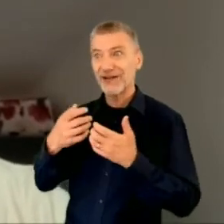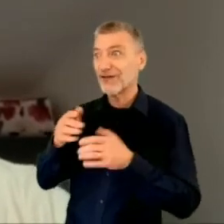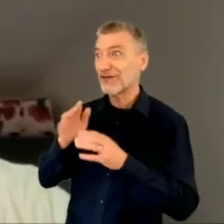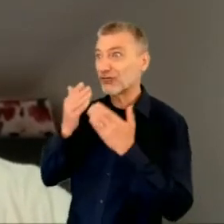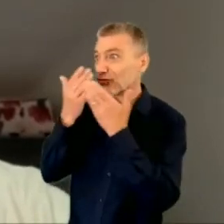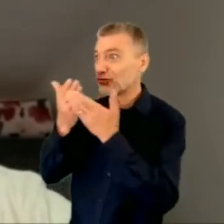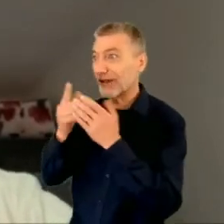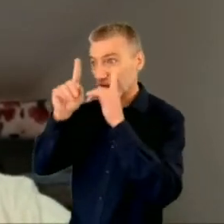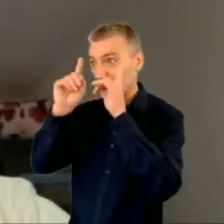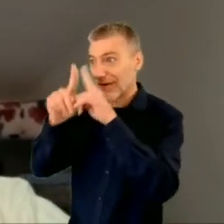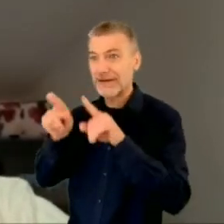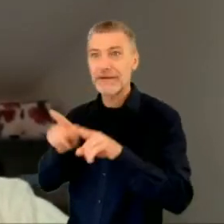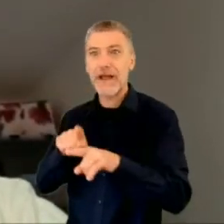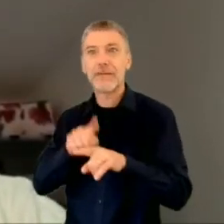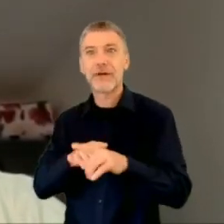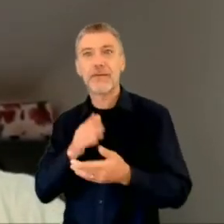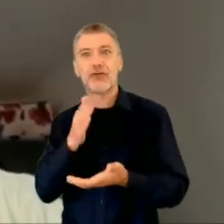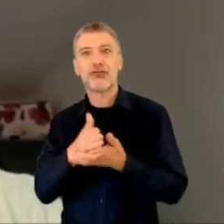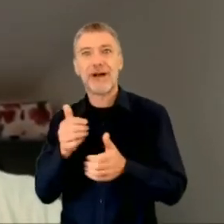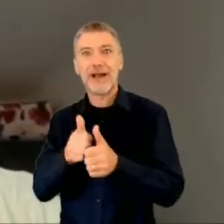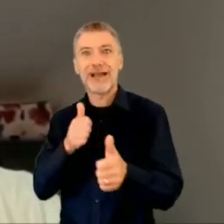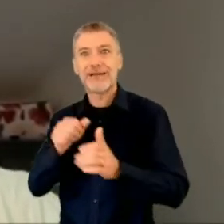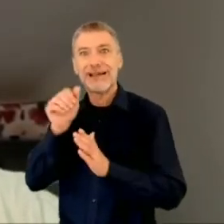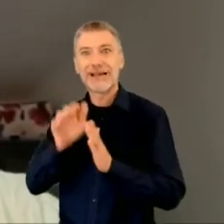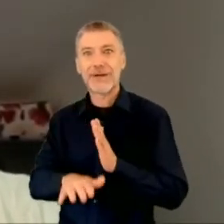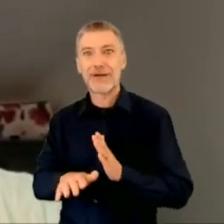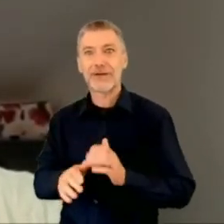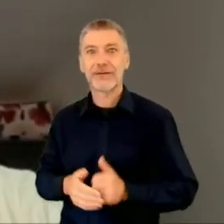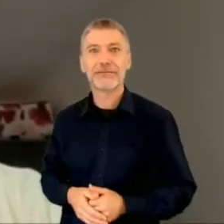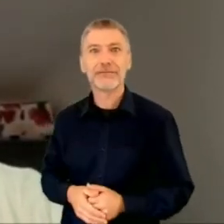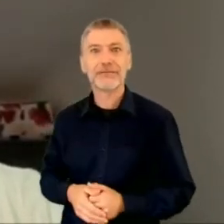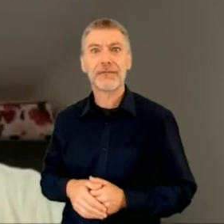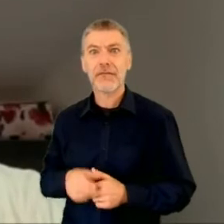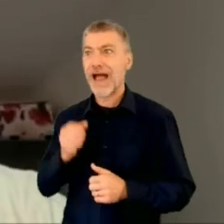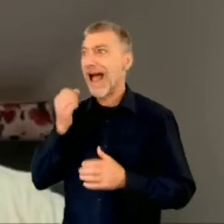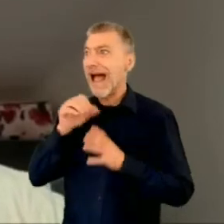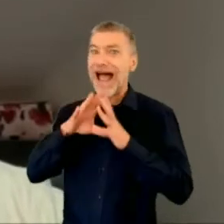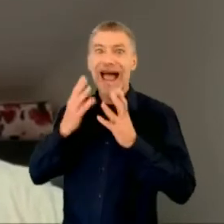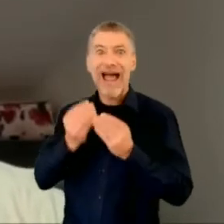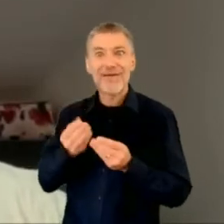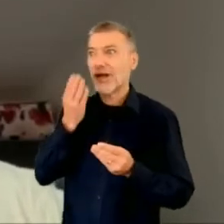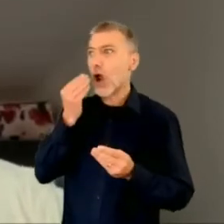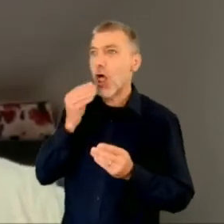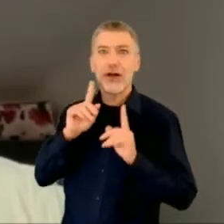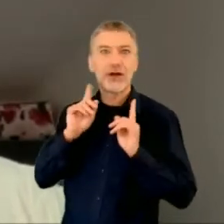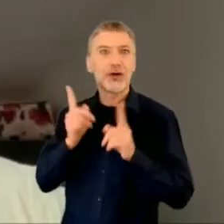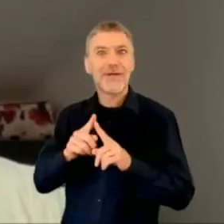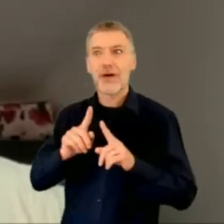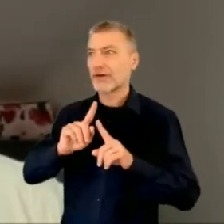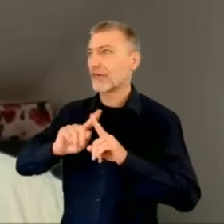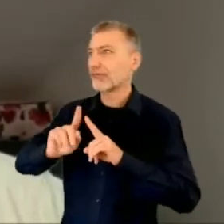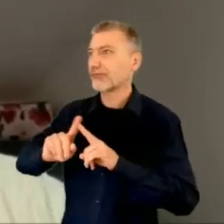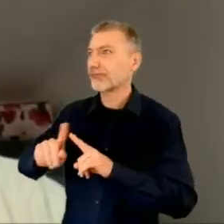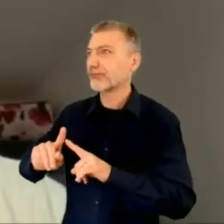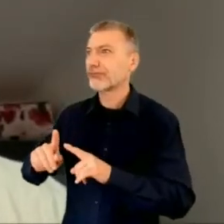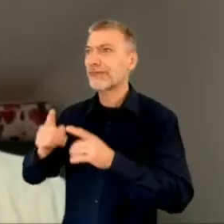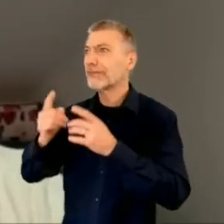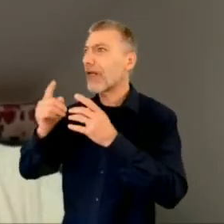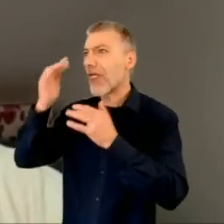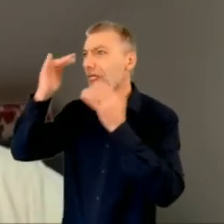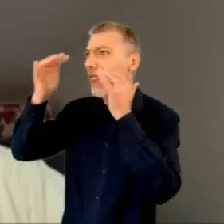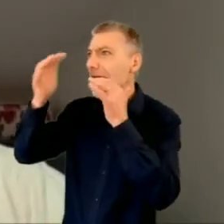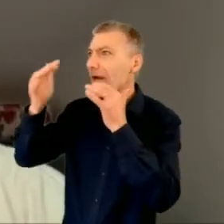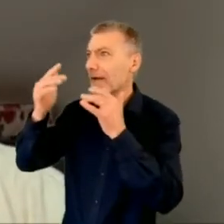getting real industry experience at work. This means that everything that I learn at university, all the different elements of aerospace engineering, I get to then